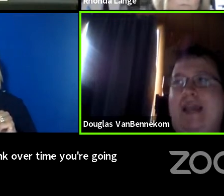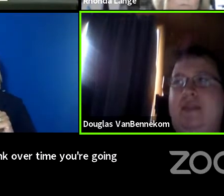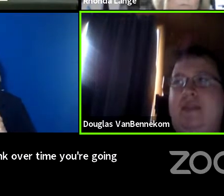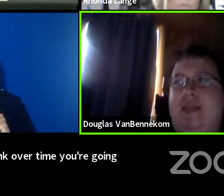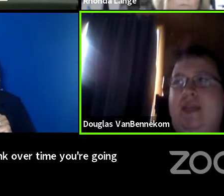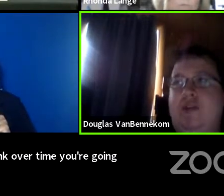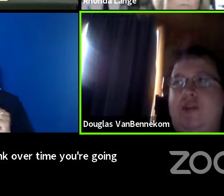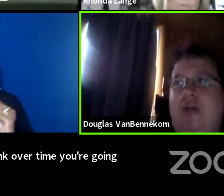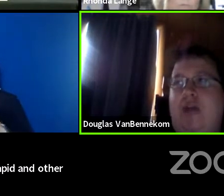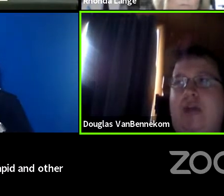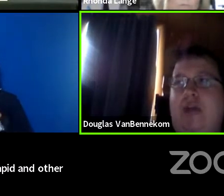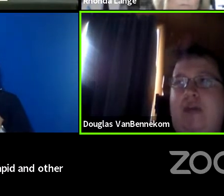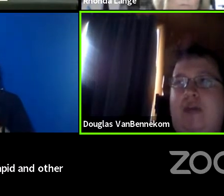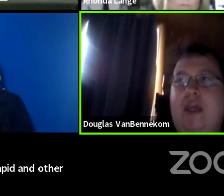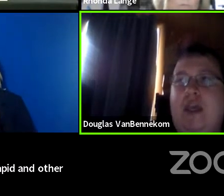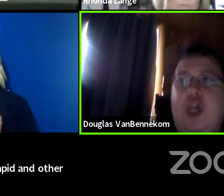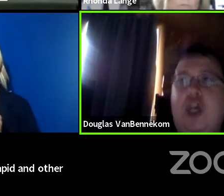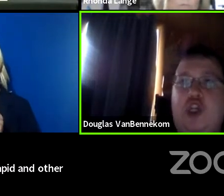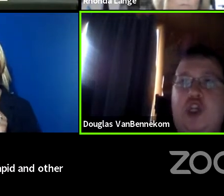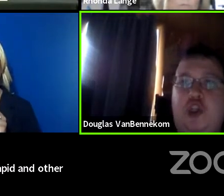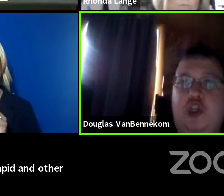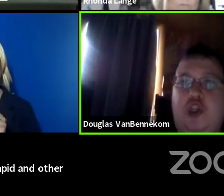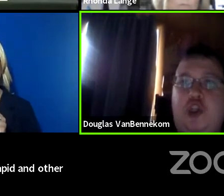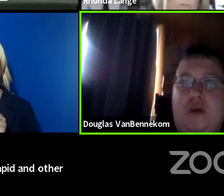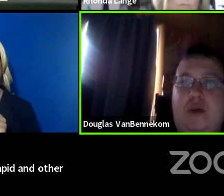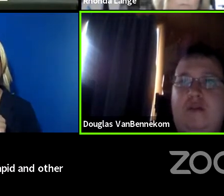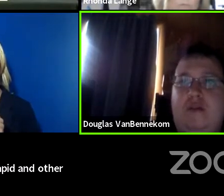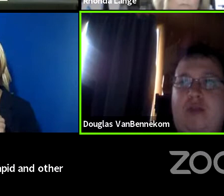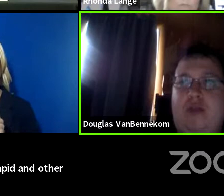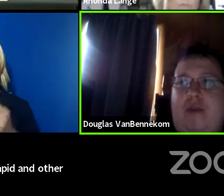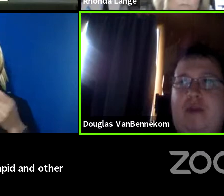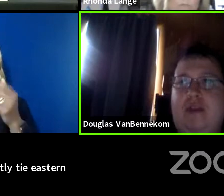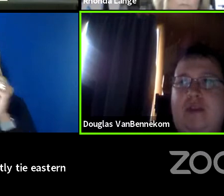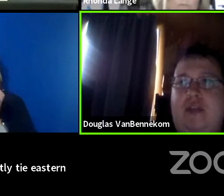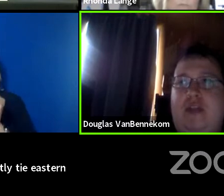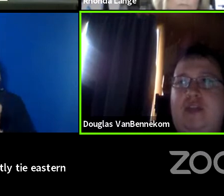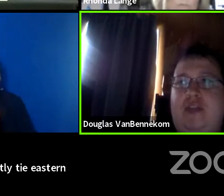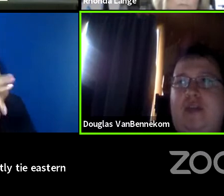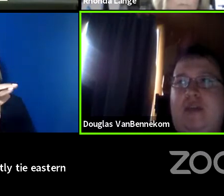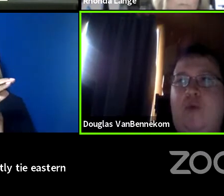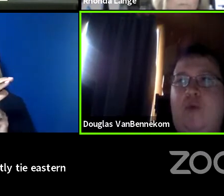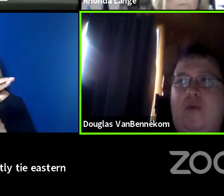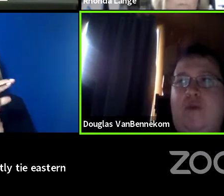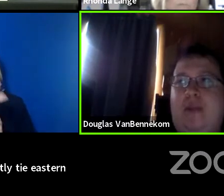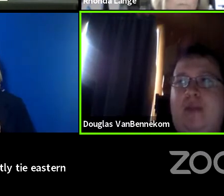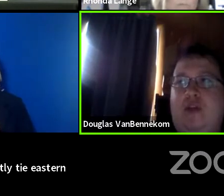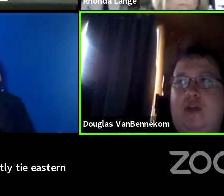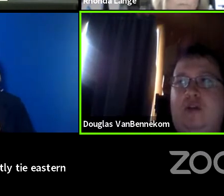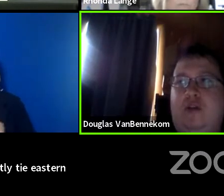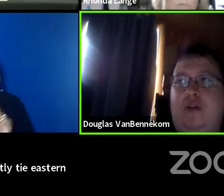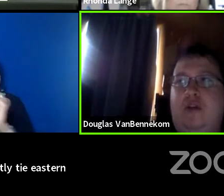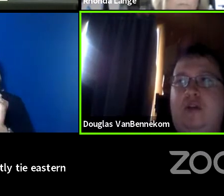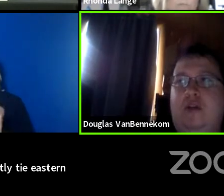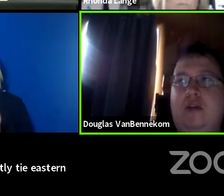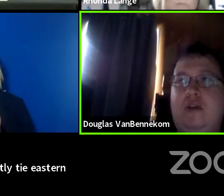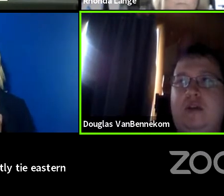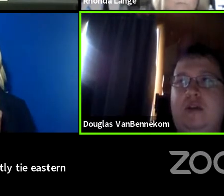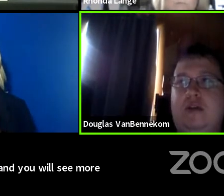tie the eastern Ottawa County to Grand Rapids. And you'll see more of a political